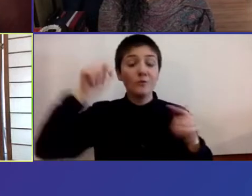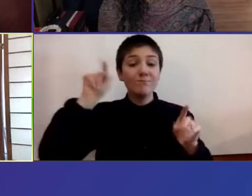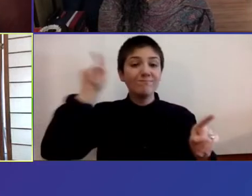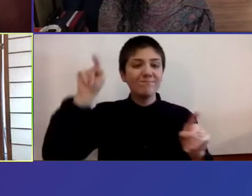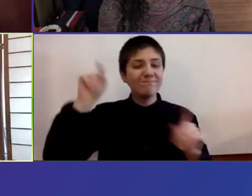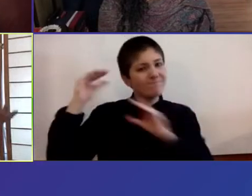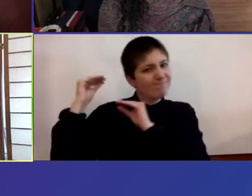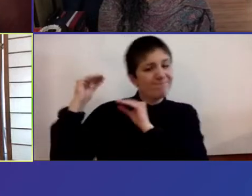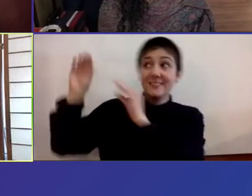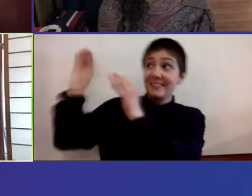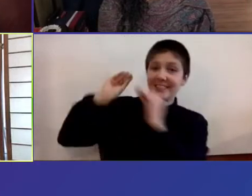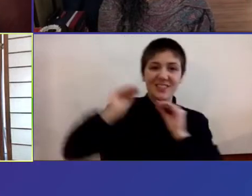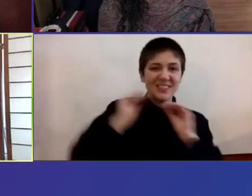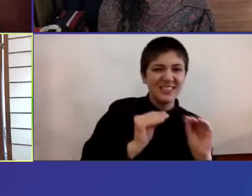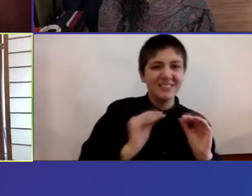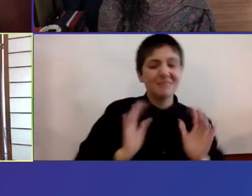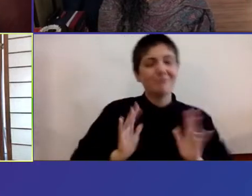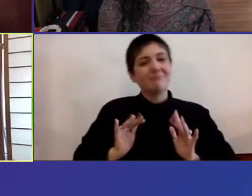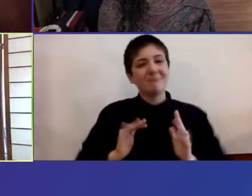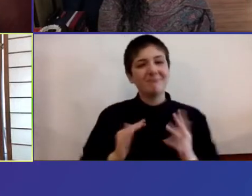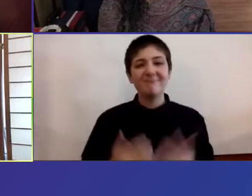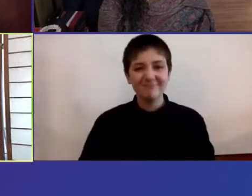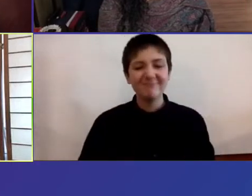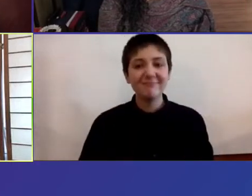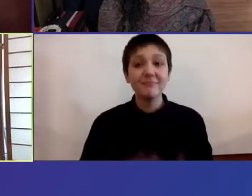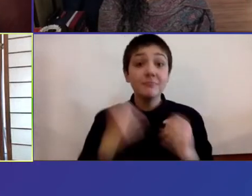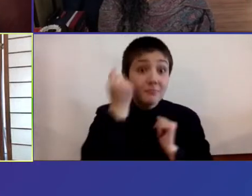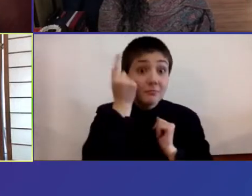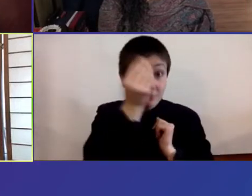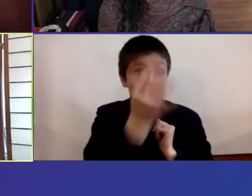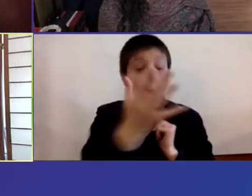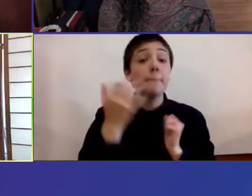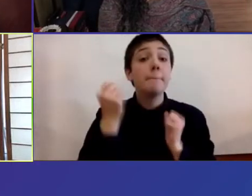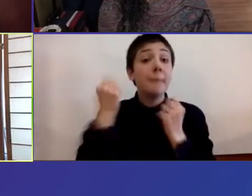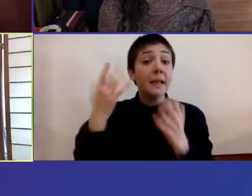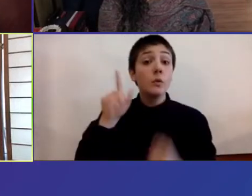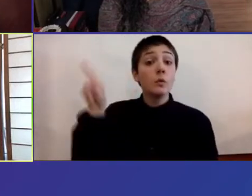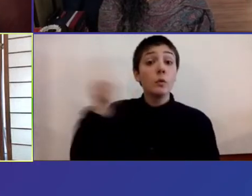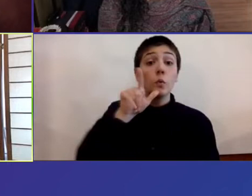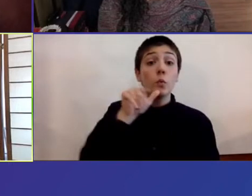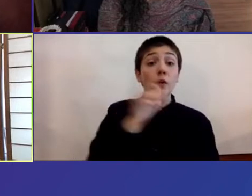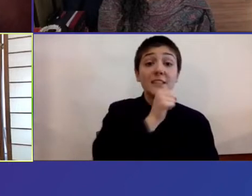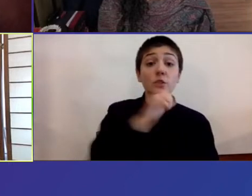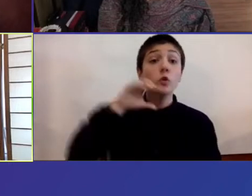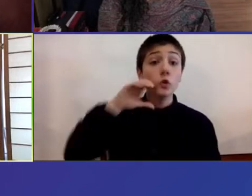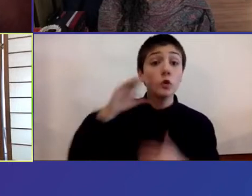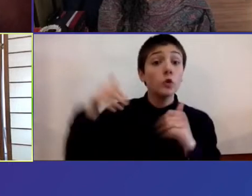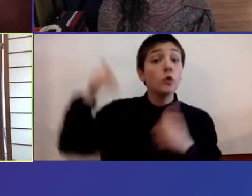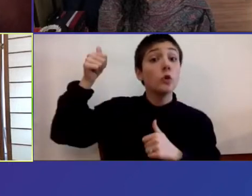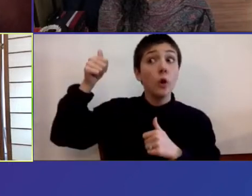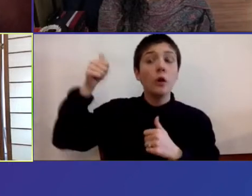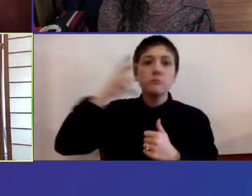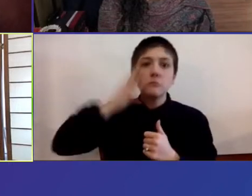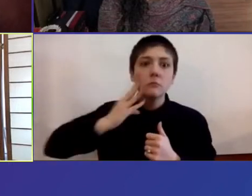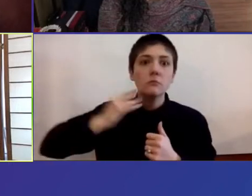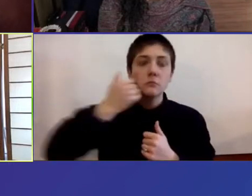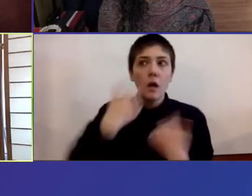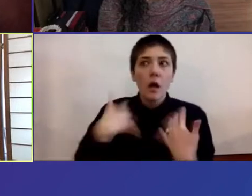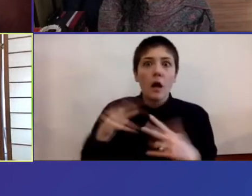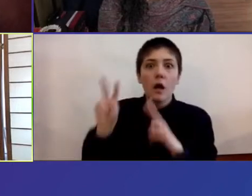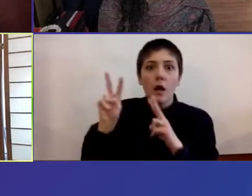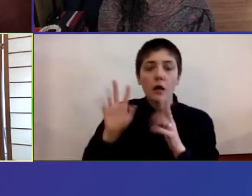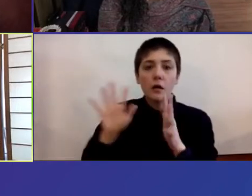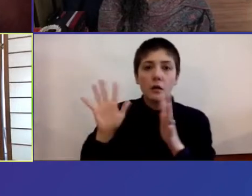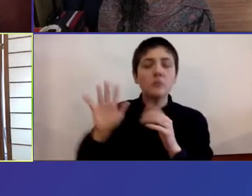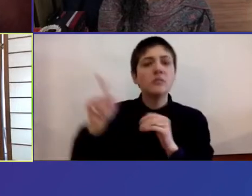have had so much life experience. We can touch upon what about Japan, and also